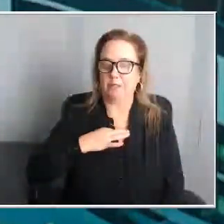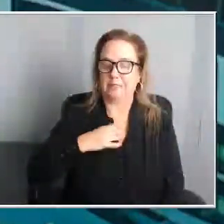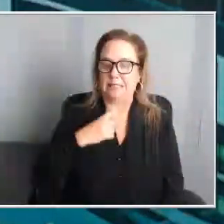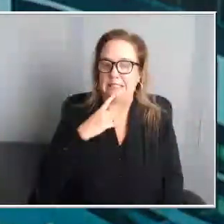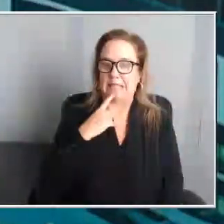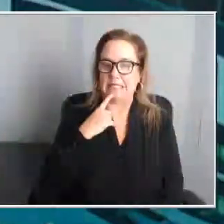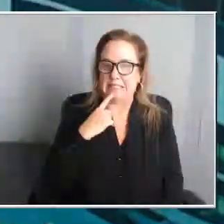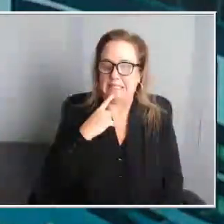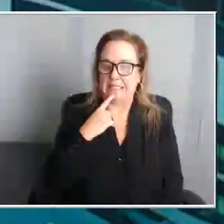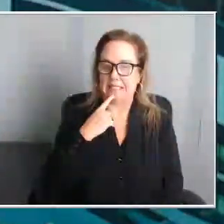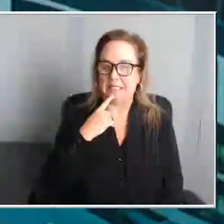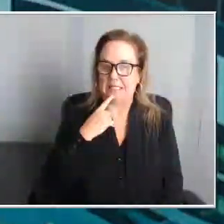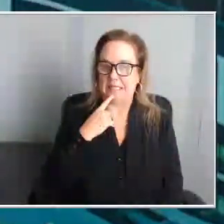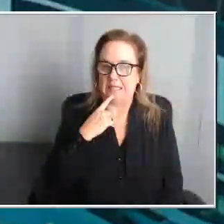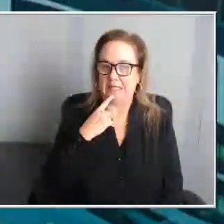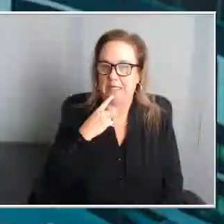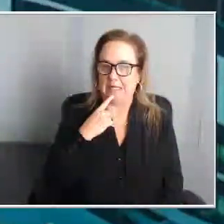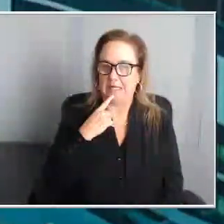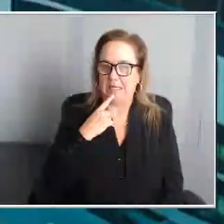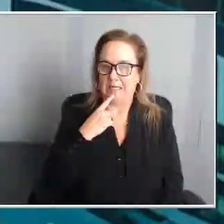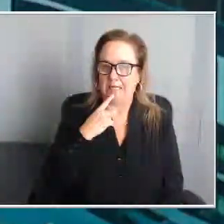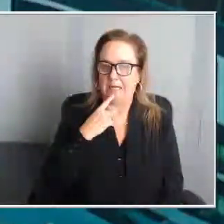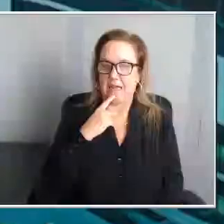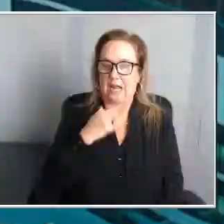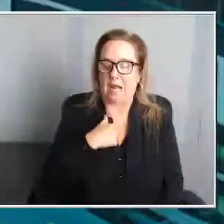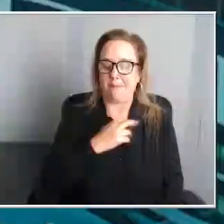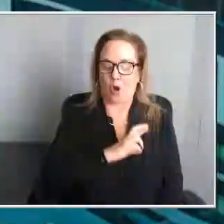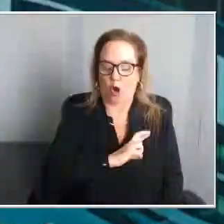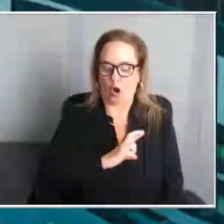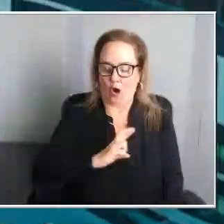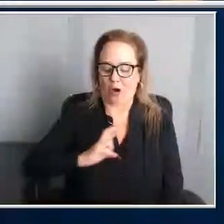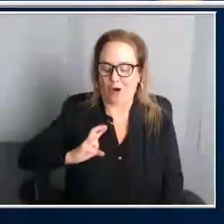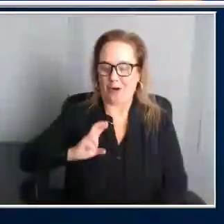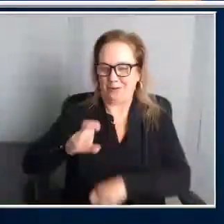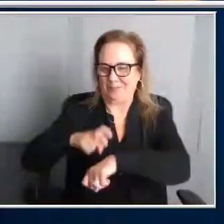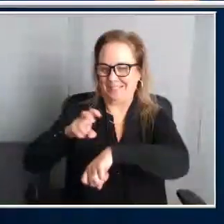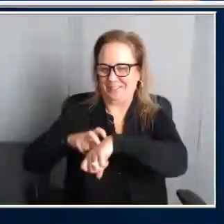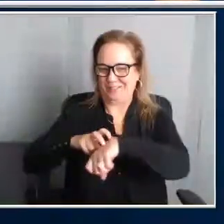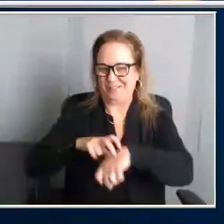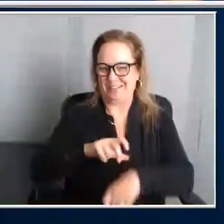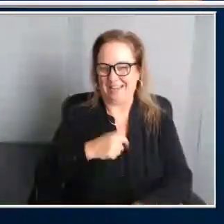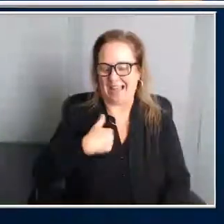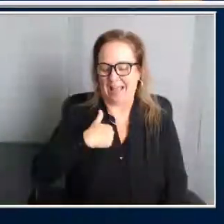says I'm Irish. I'm Irish.